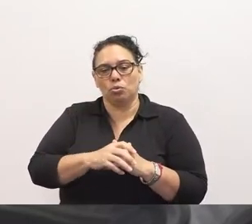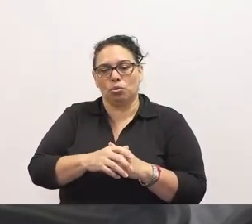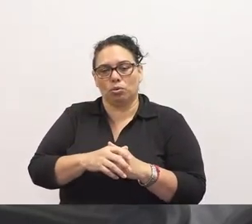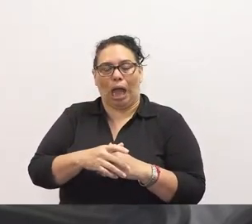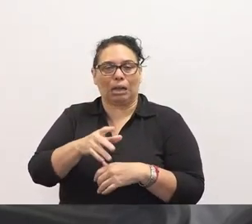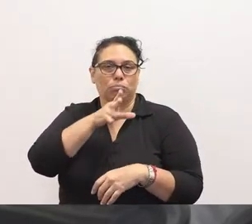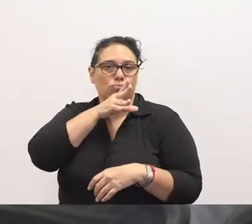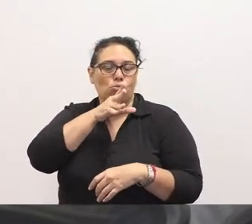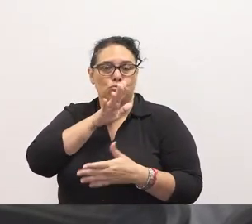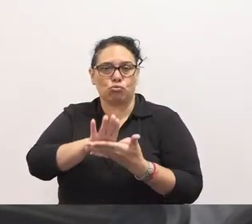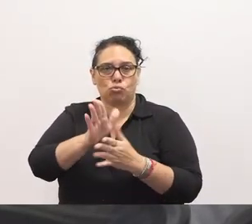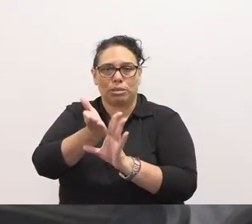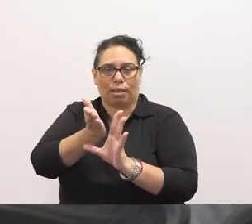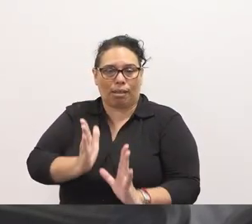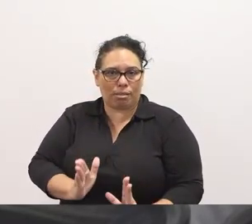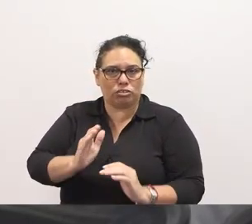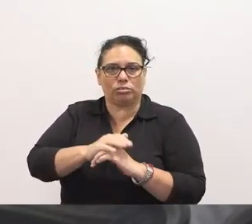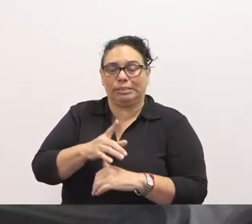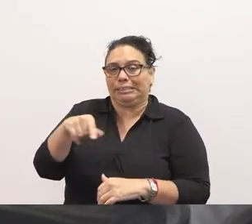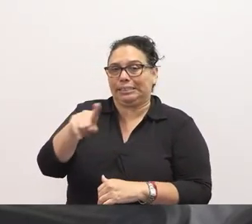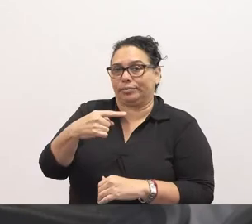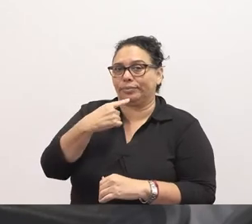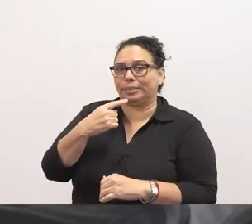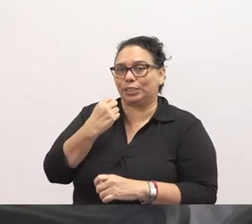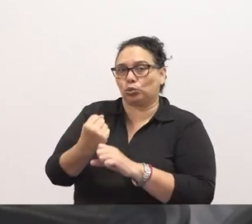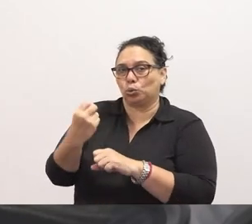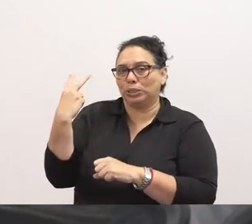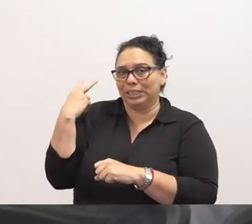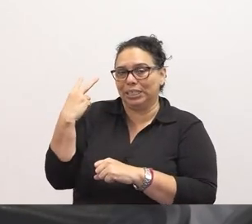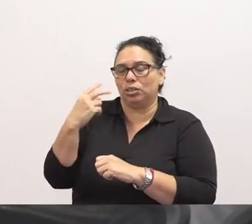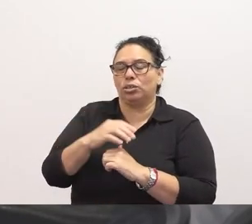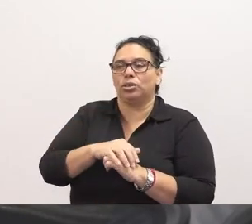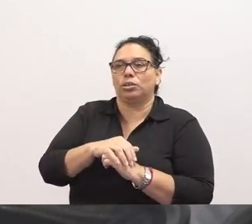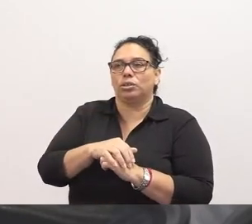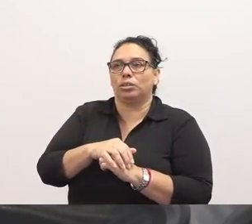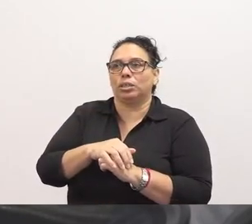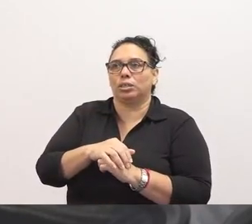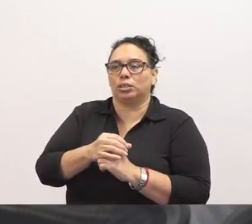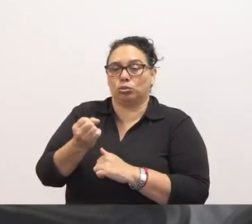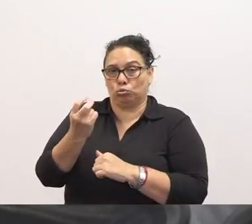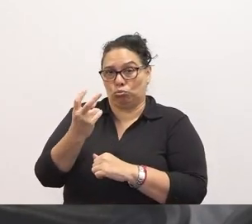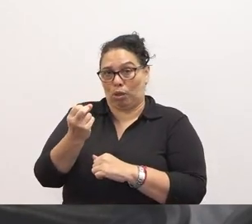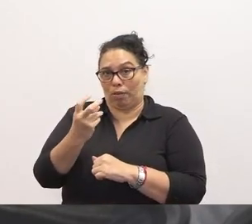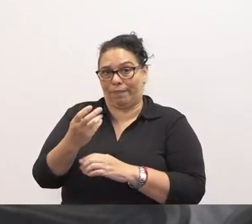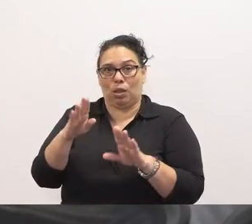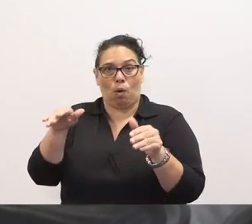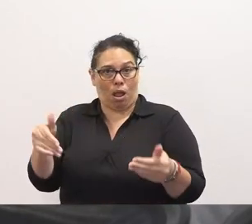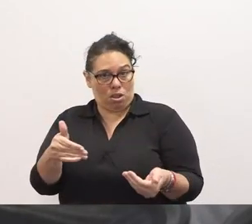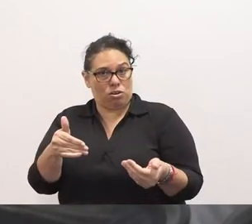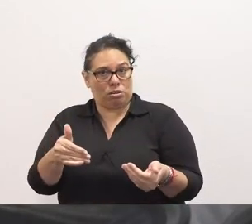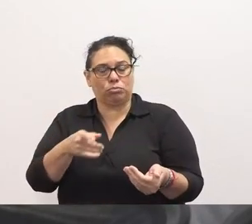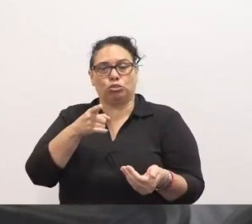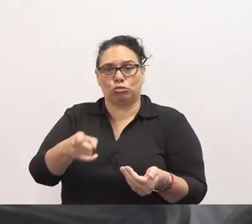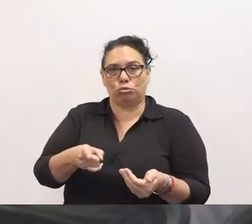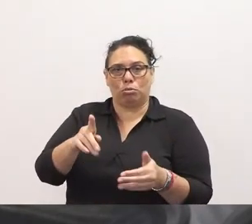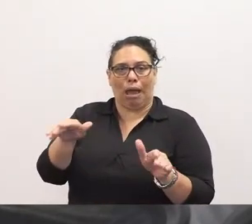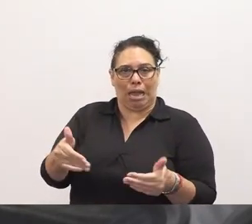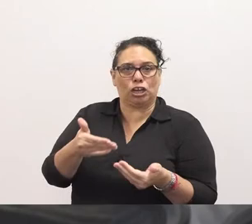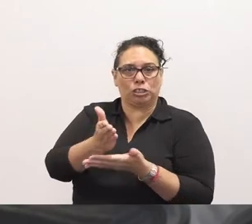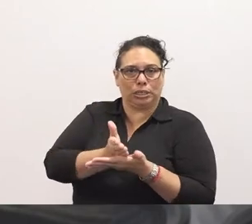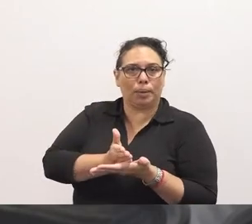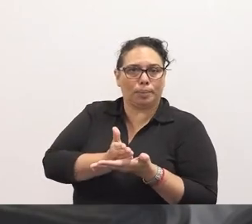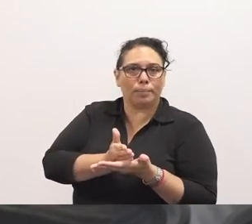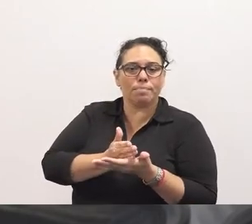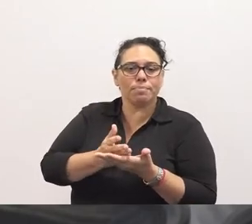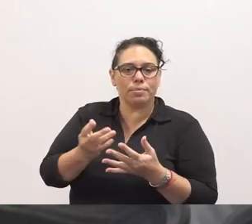actually spoke to a school psychologist, and they said that 2 years ago there was 12 school psychologists that were hired. So you did hire some,